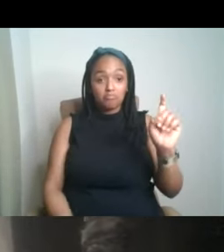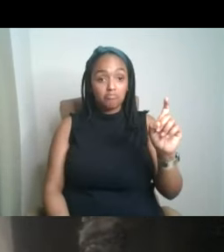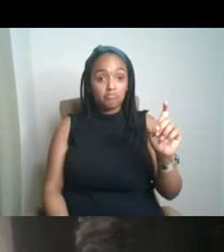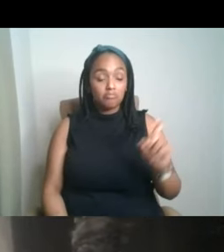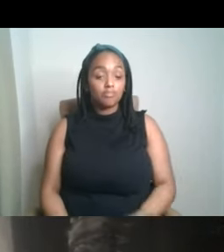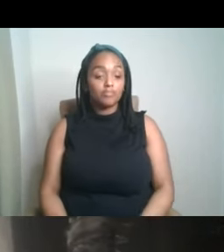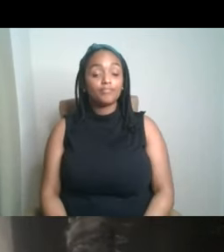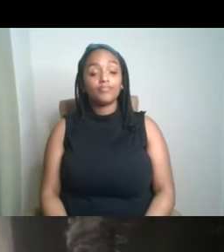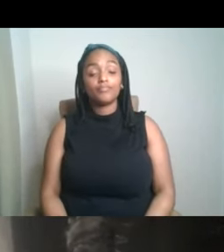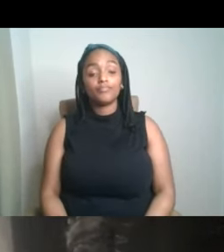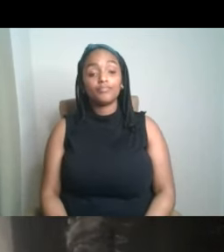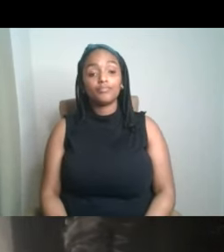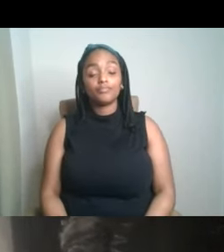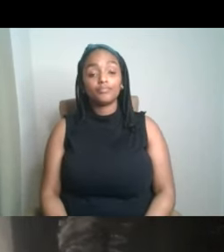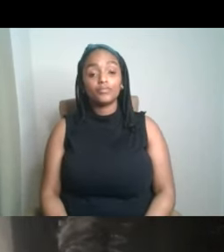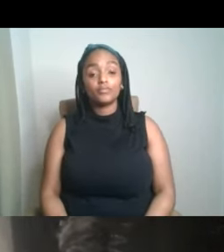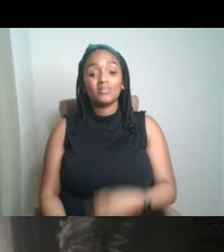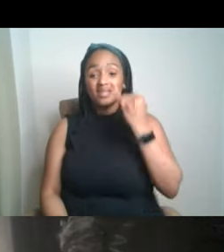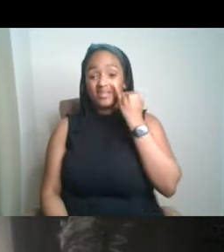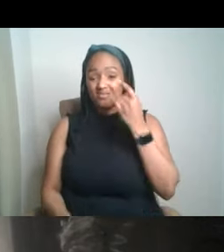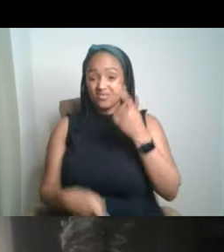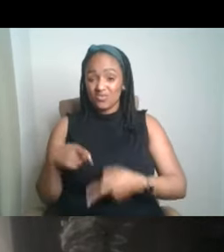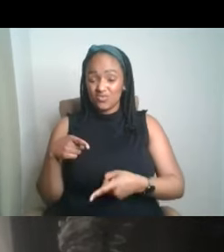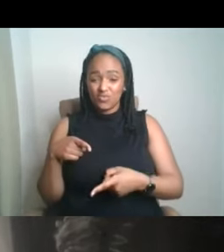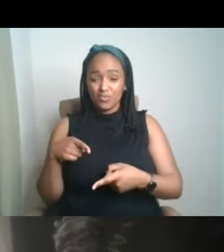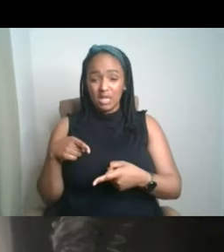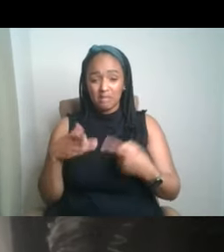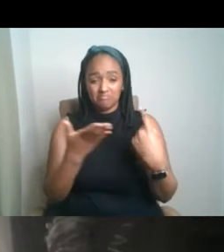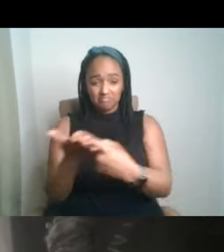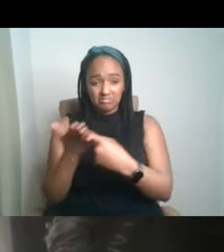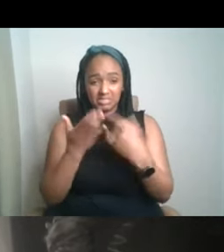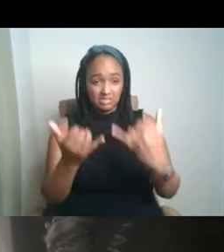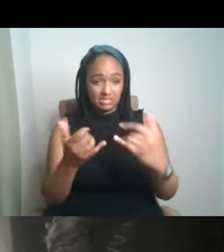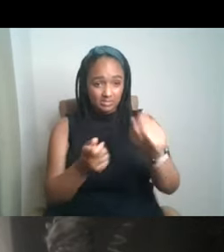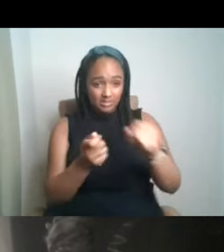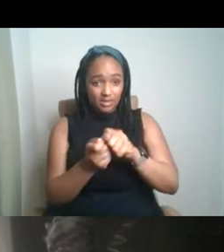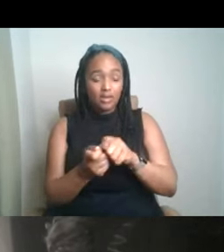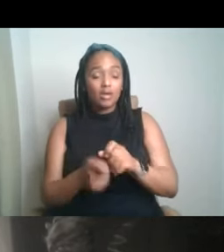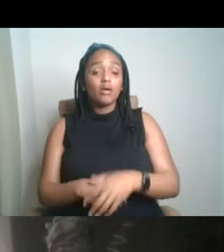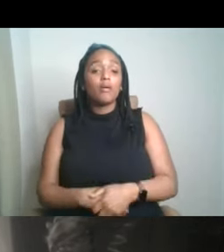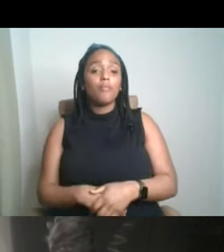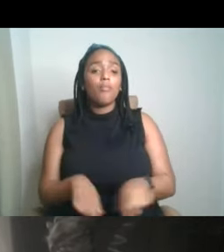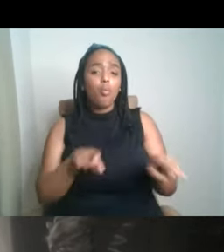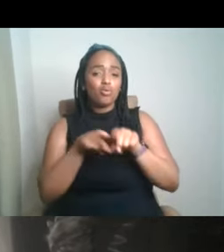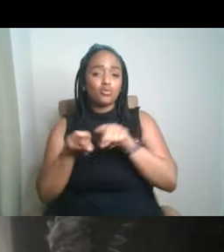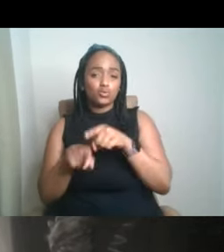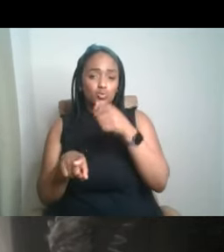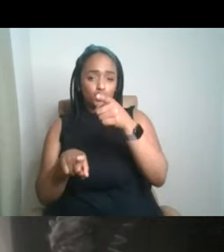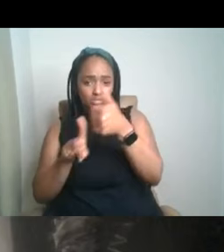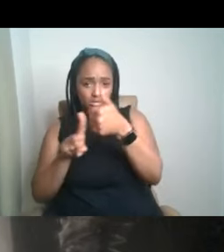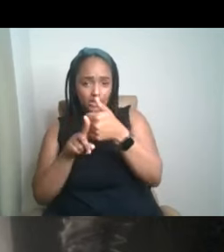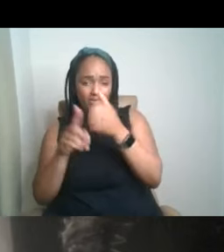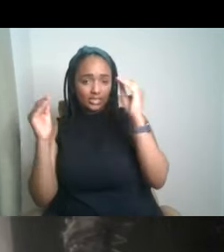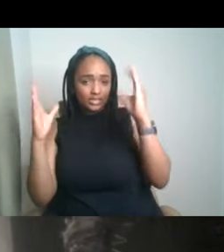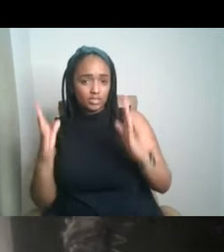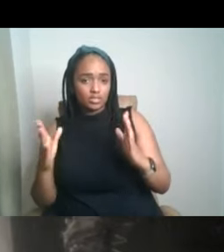on this, or like, even if you can't speak on this, like speak on how you as like a teacher could like deal with, like